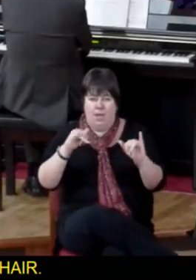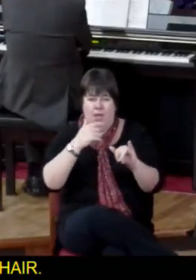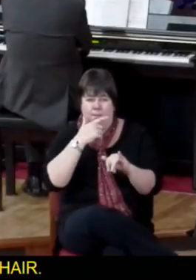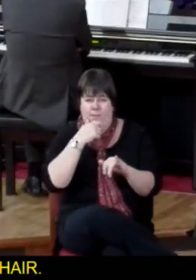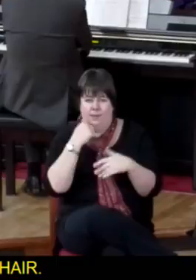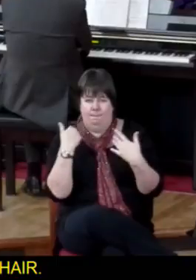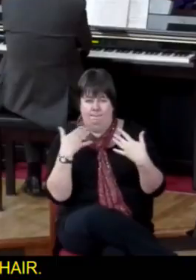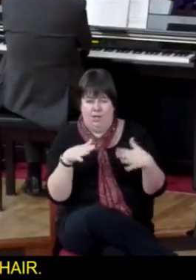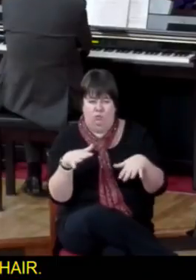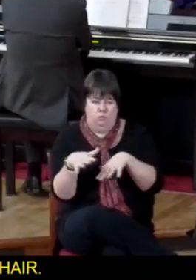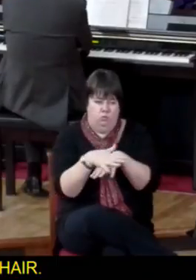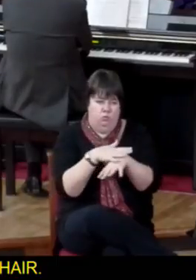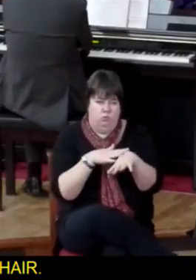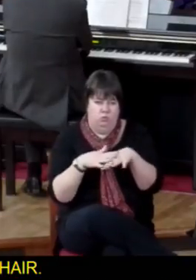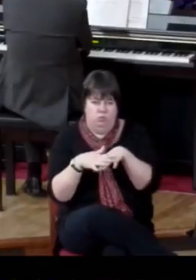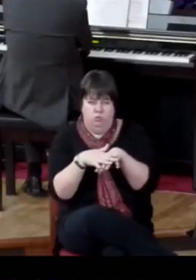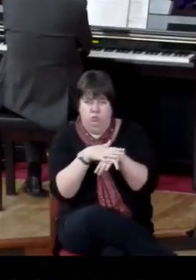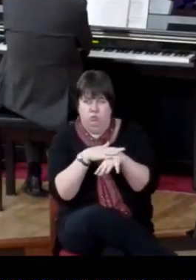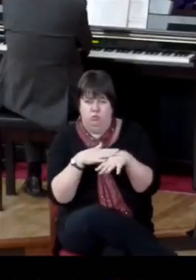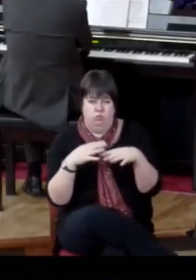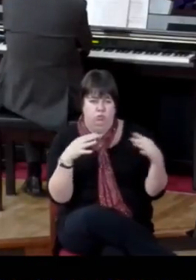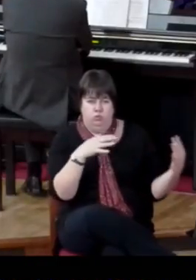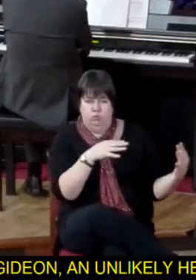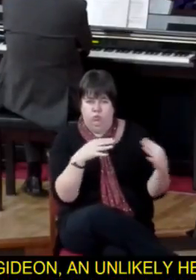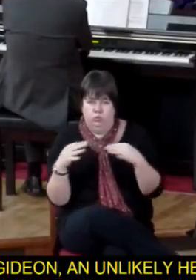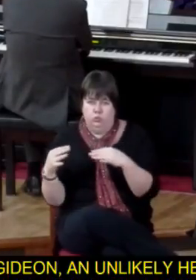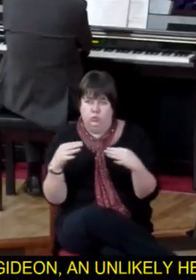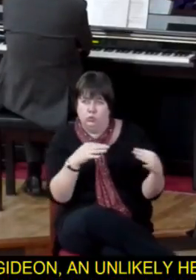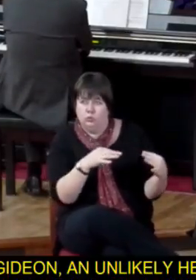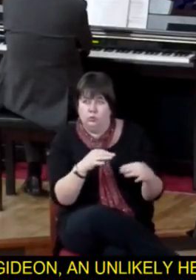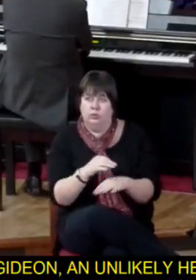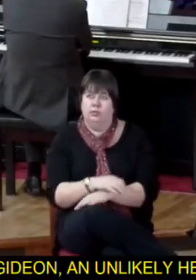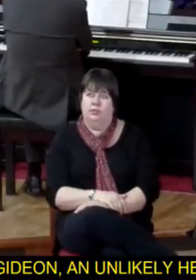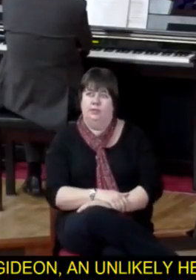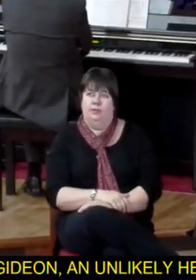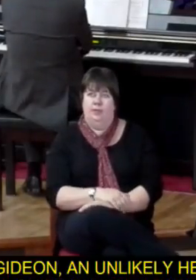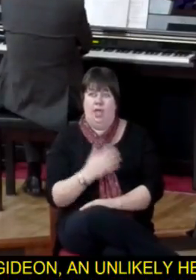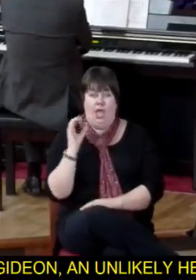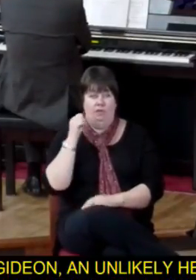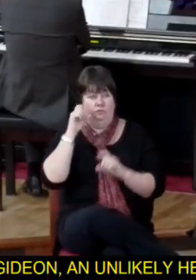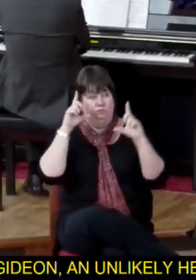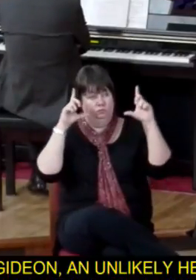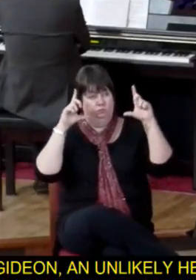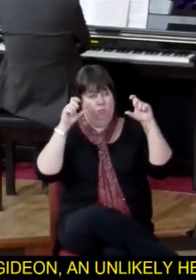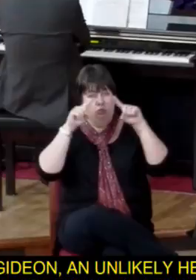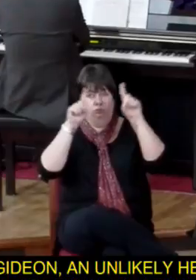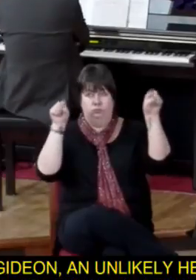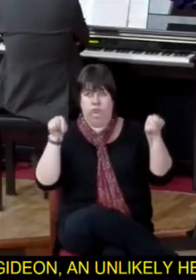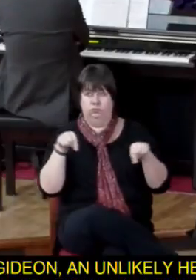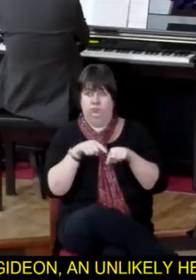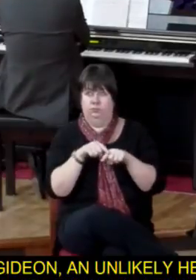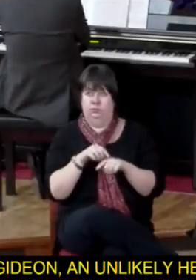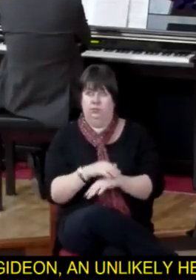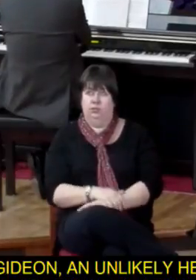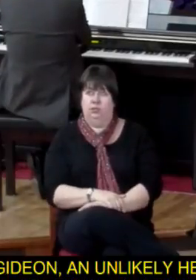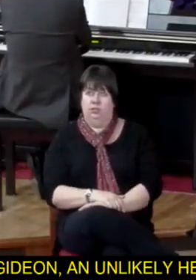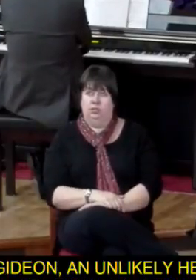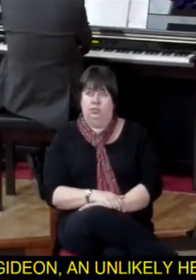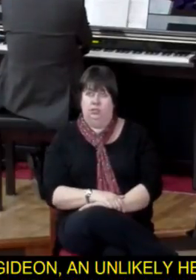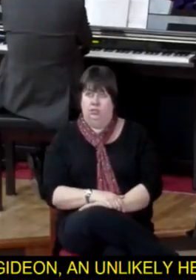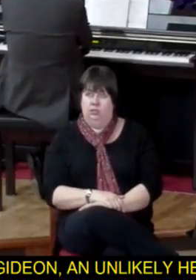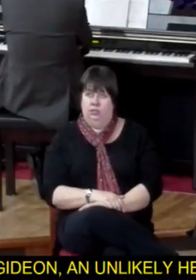were having a battle. I think I've got that up there. You got a slide for us, Lauren? There you go. The bad guys were having a